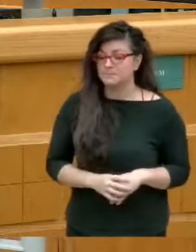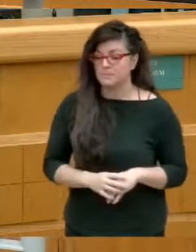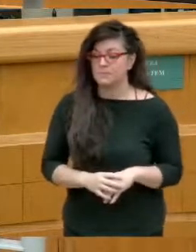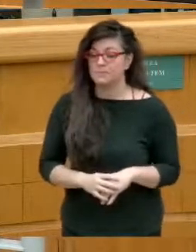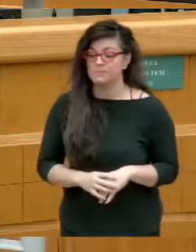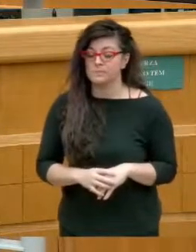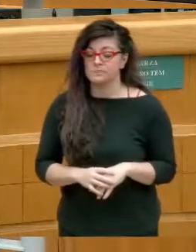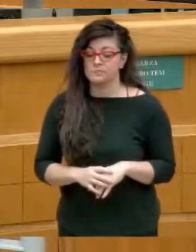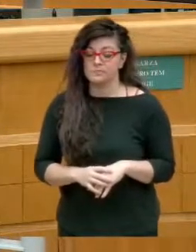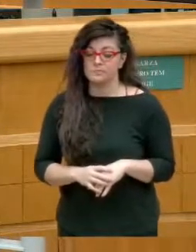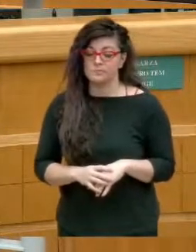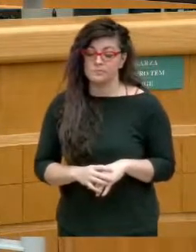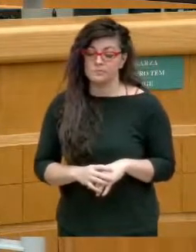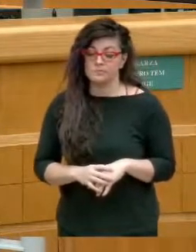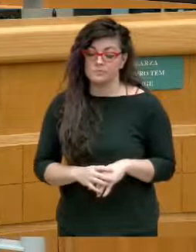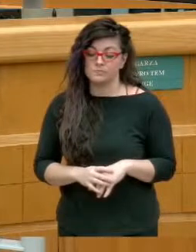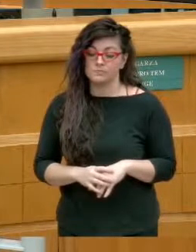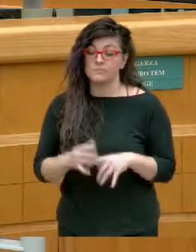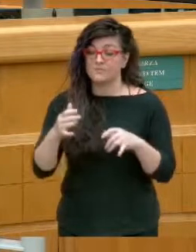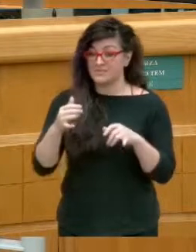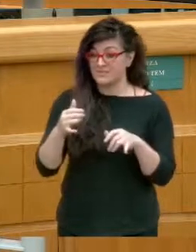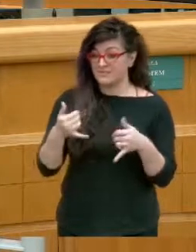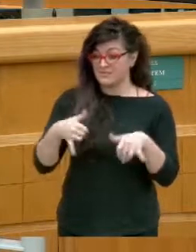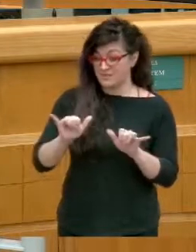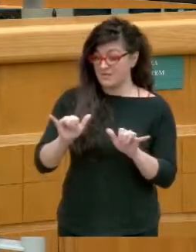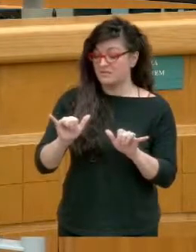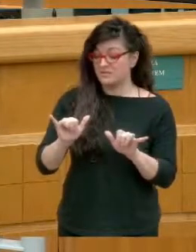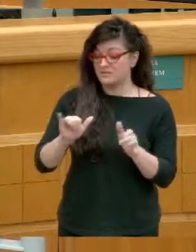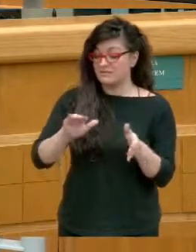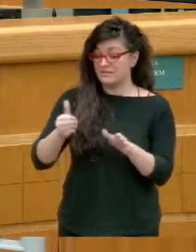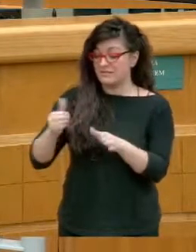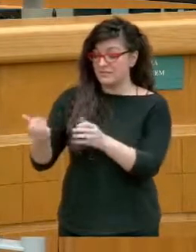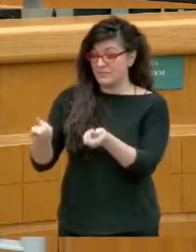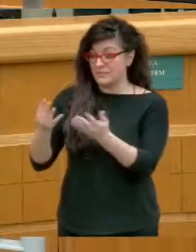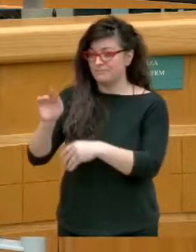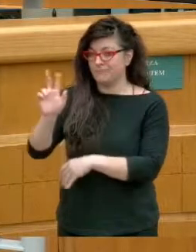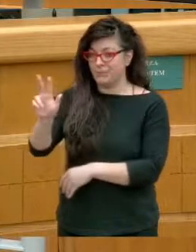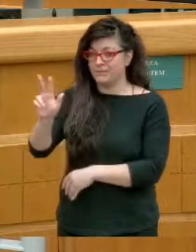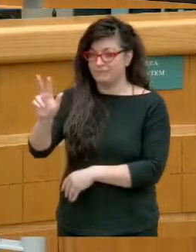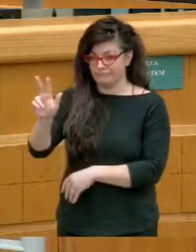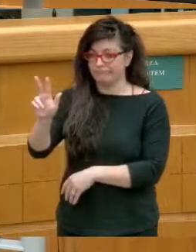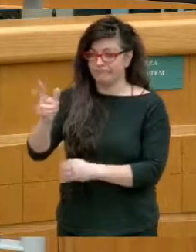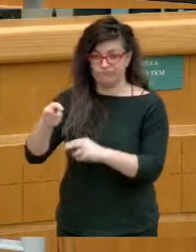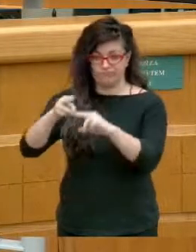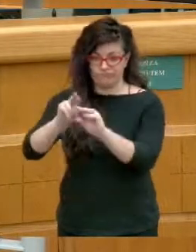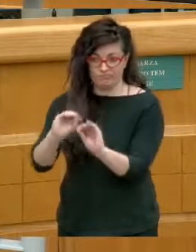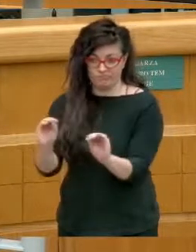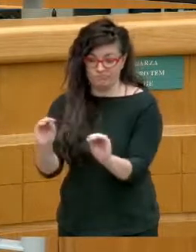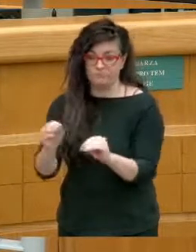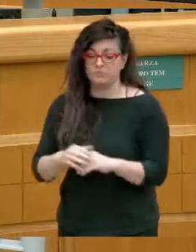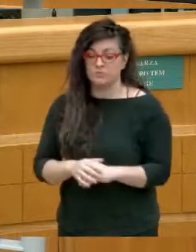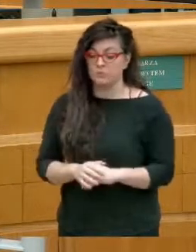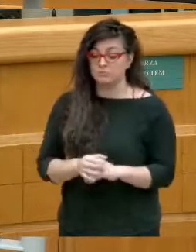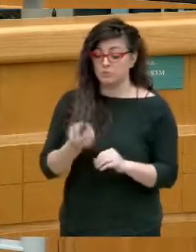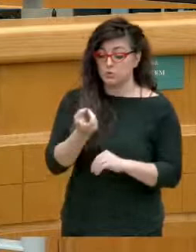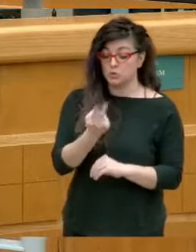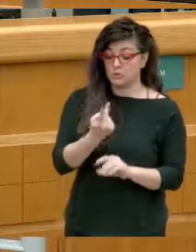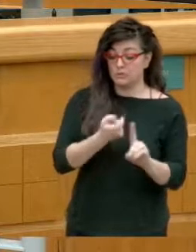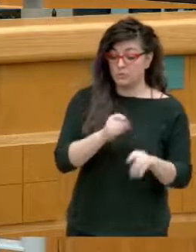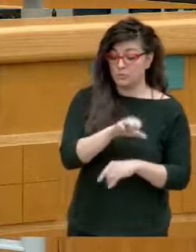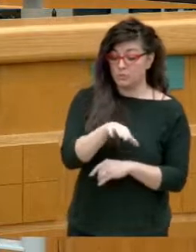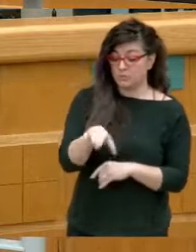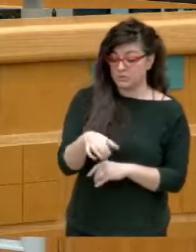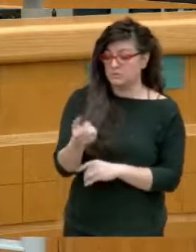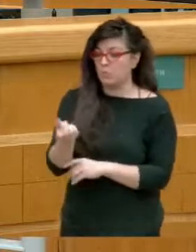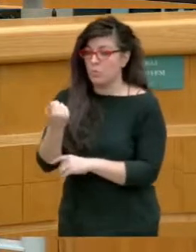There are still 3 deaths in Nueces County, no change there, so 2 from the city of Corpus Christi and 1 from